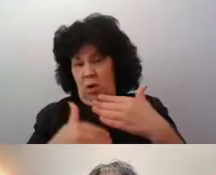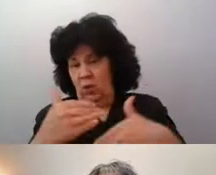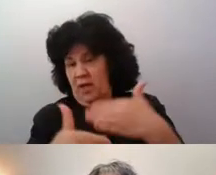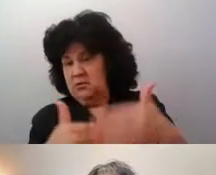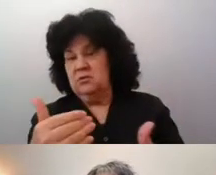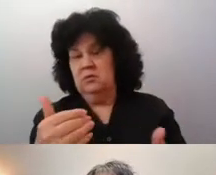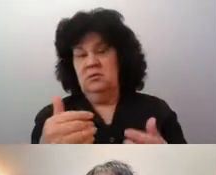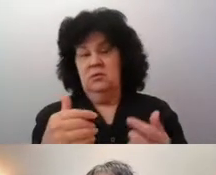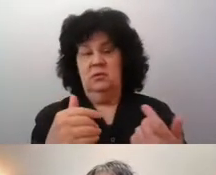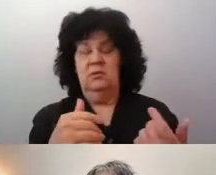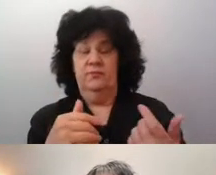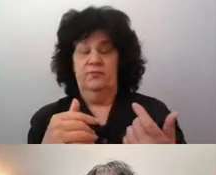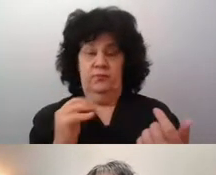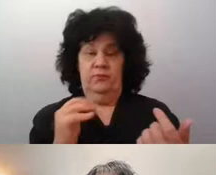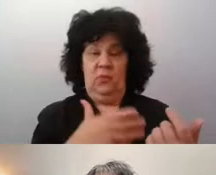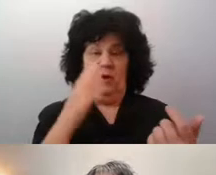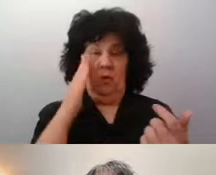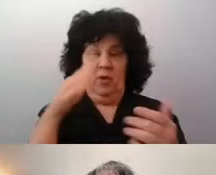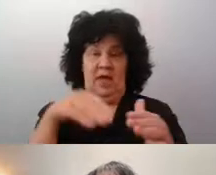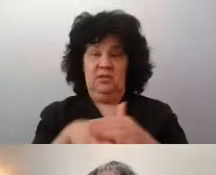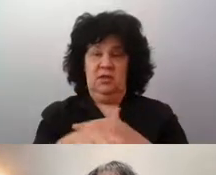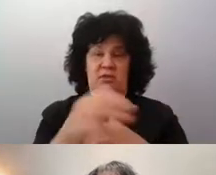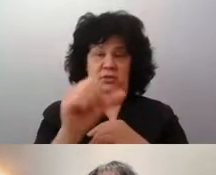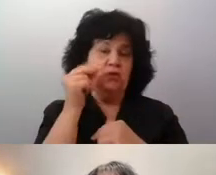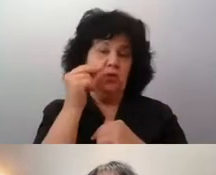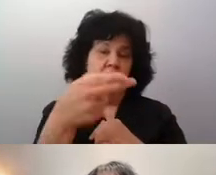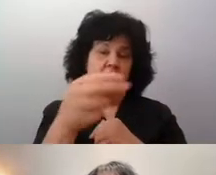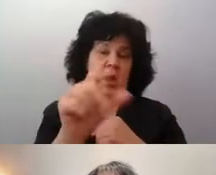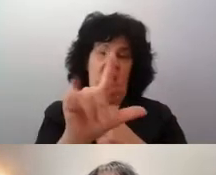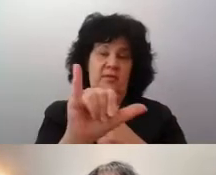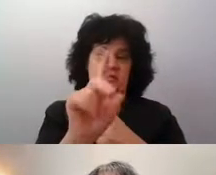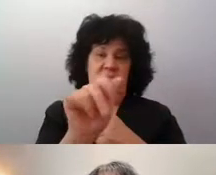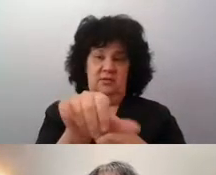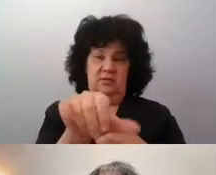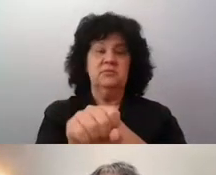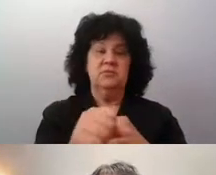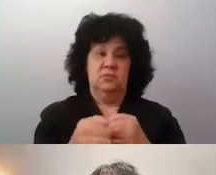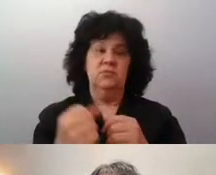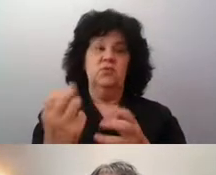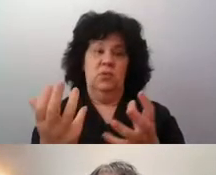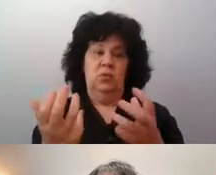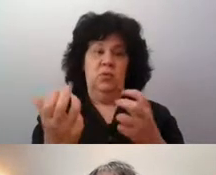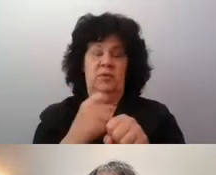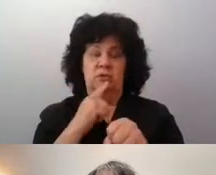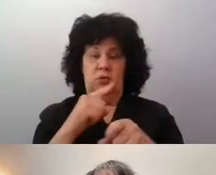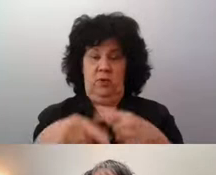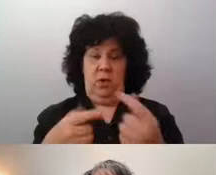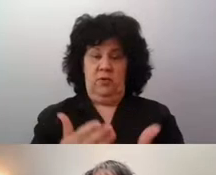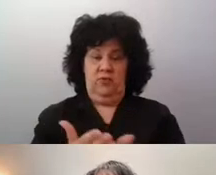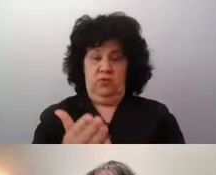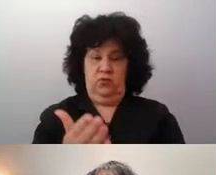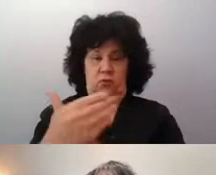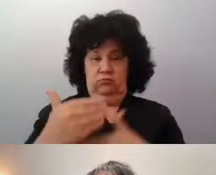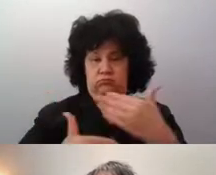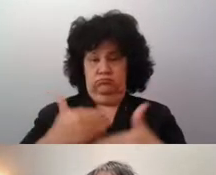giving subcommittees, because we're going to enter holidays pretty quickly here. So we want to make sure we're navigating that as well. And then the last